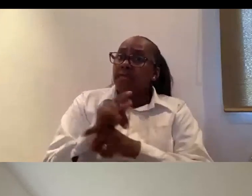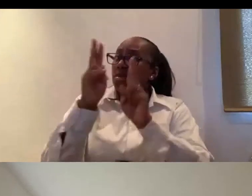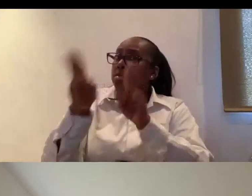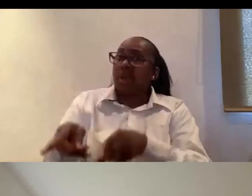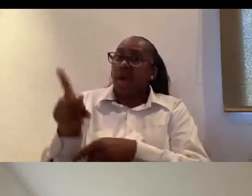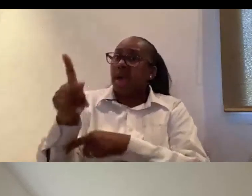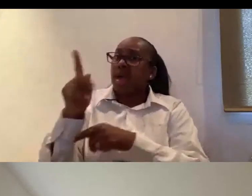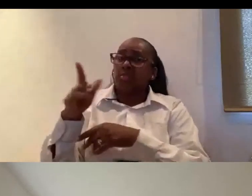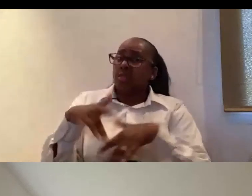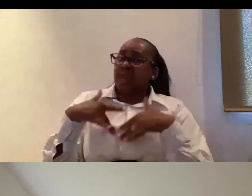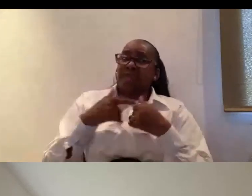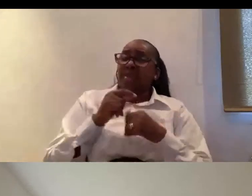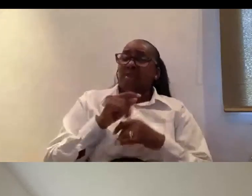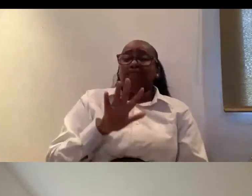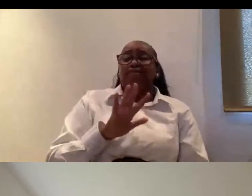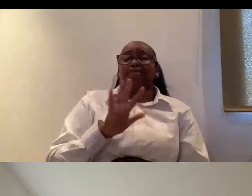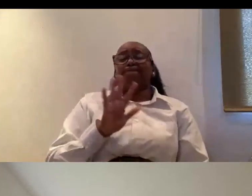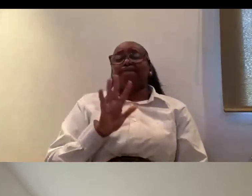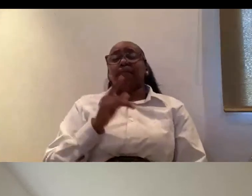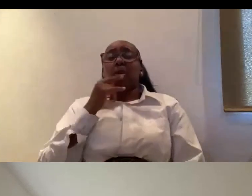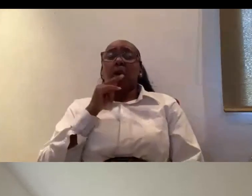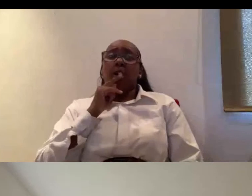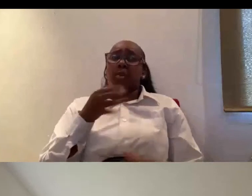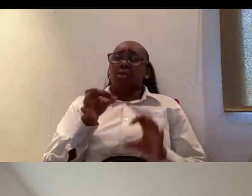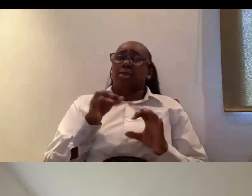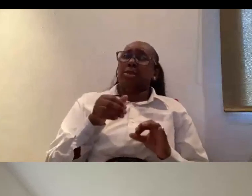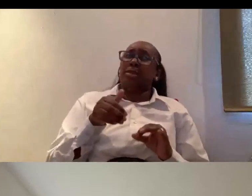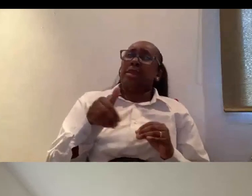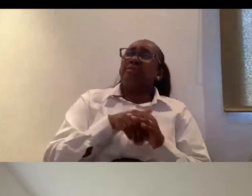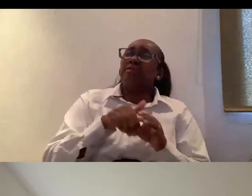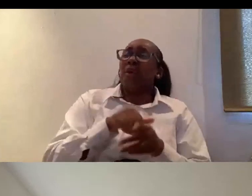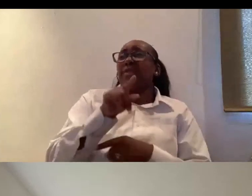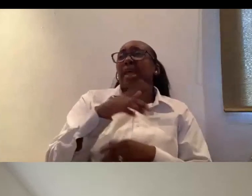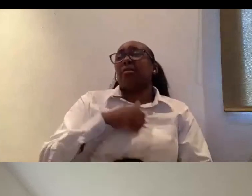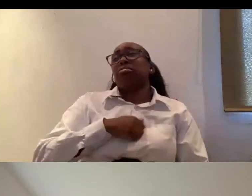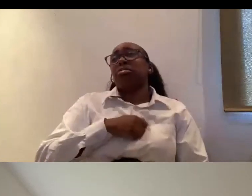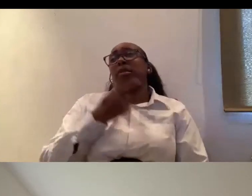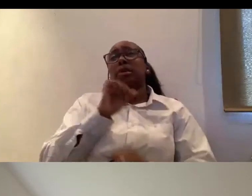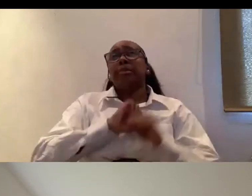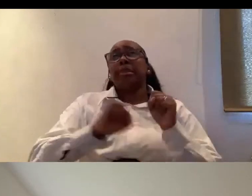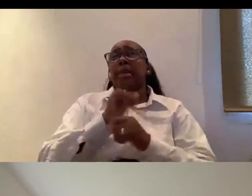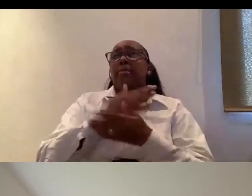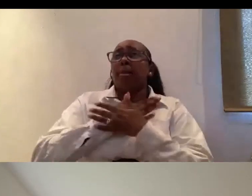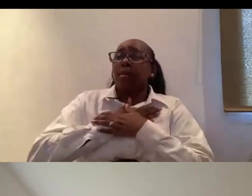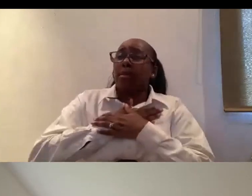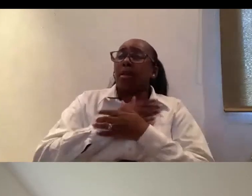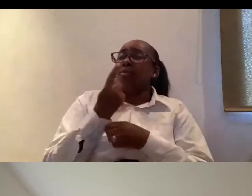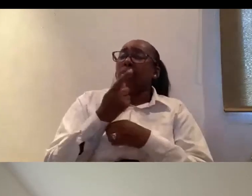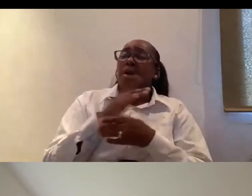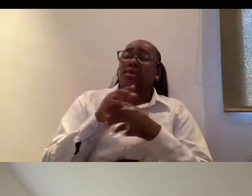do is feel that actually you had a part to play in that, and you didn't do everything that you could do to protect your loved ones, your family, your